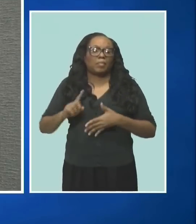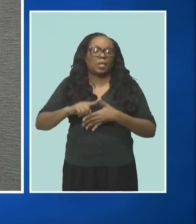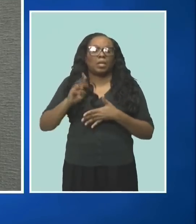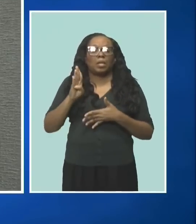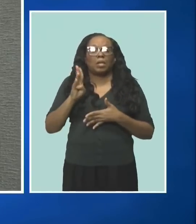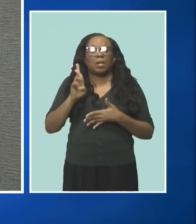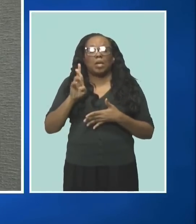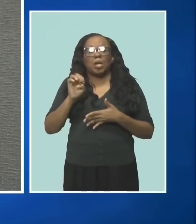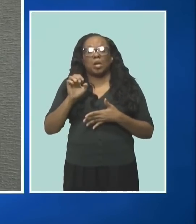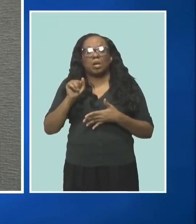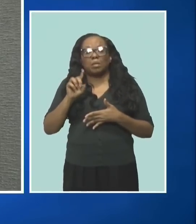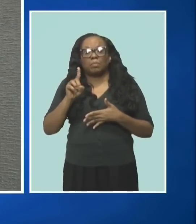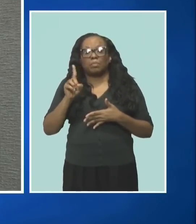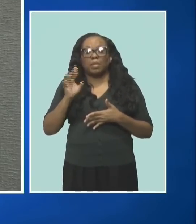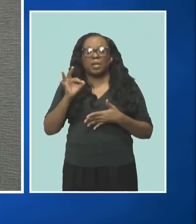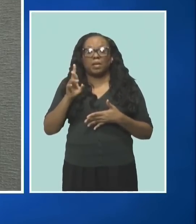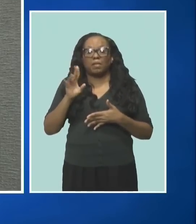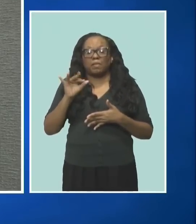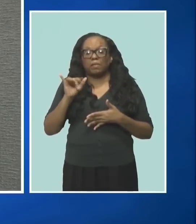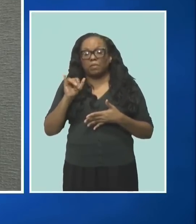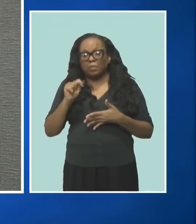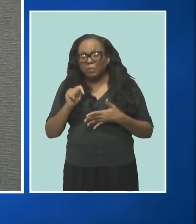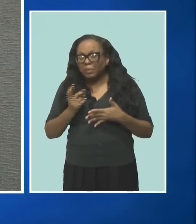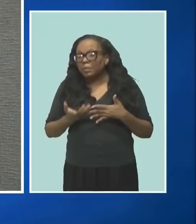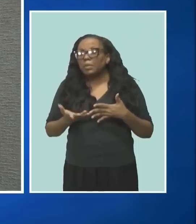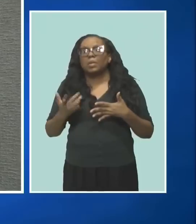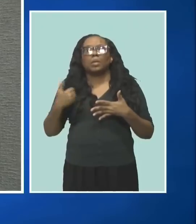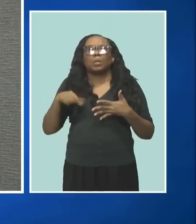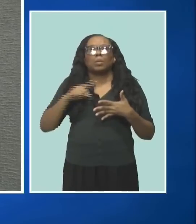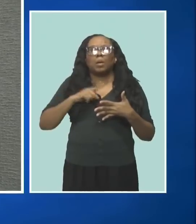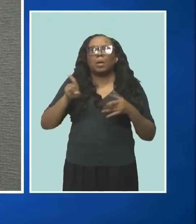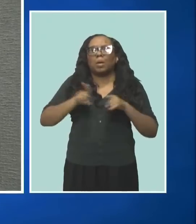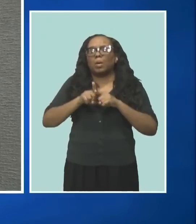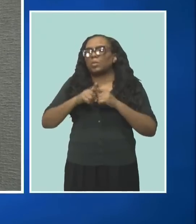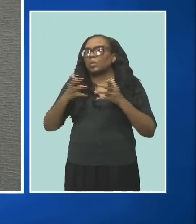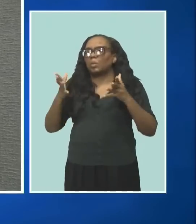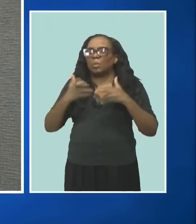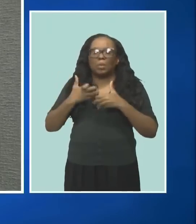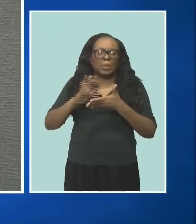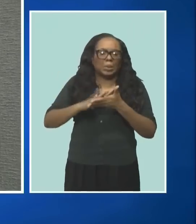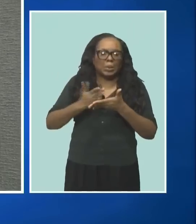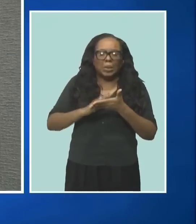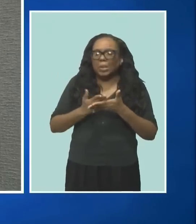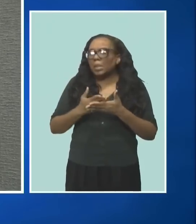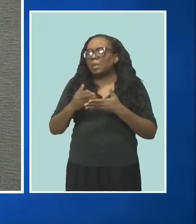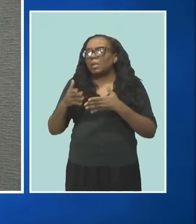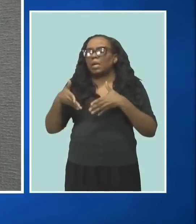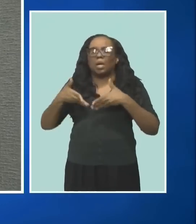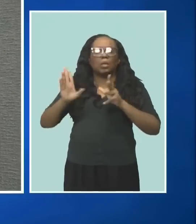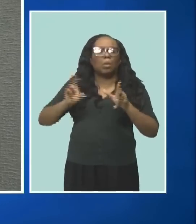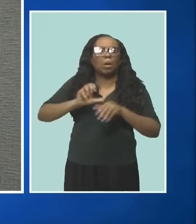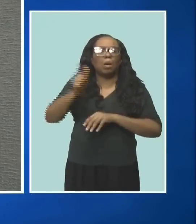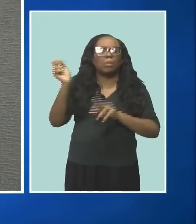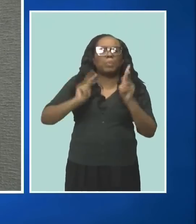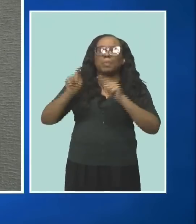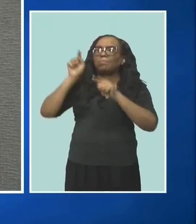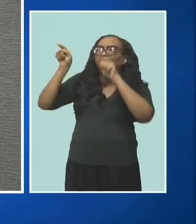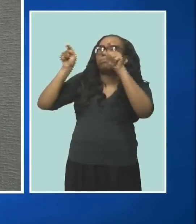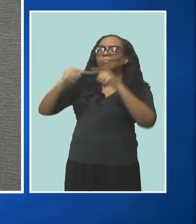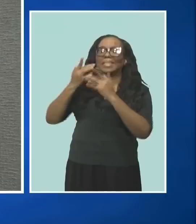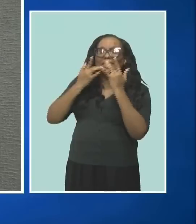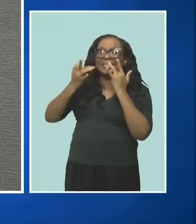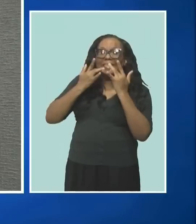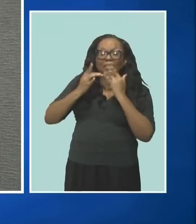pushed. I think we now start to really export the breadfruits now too as well. So overall, within next year,